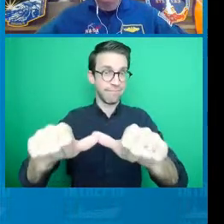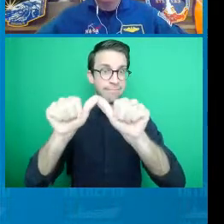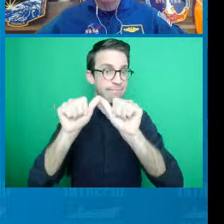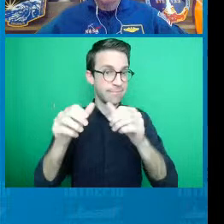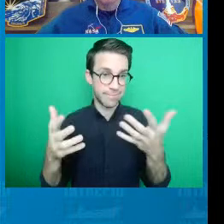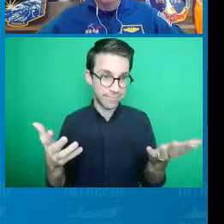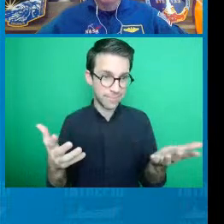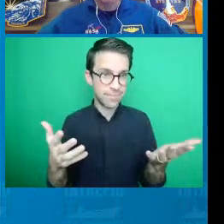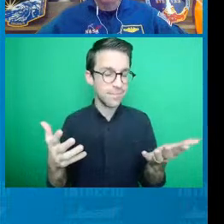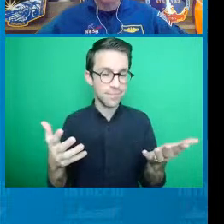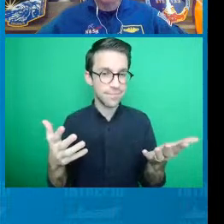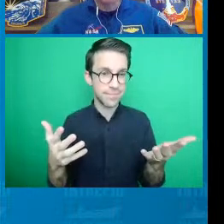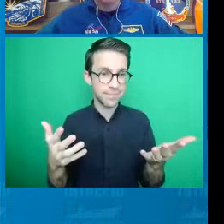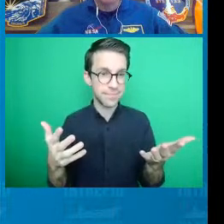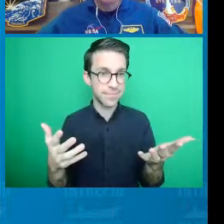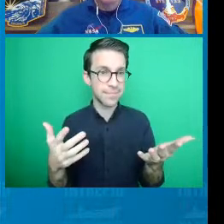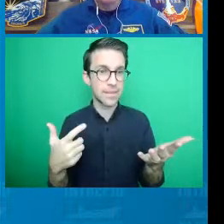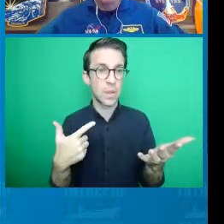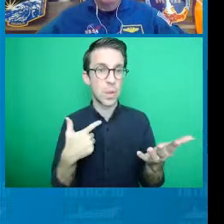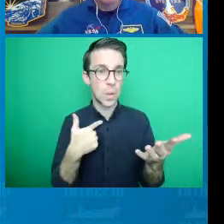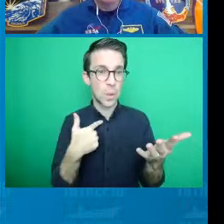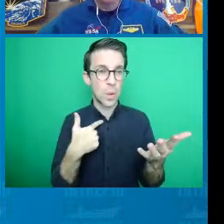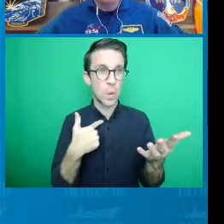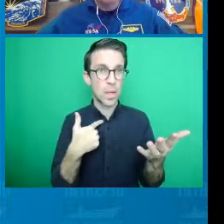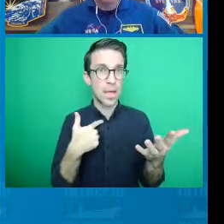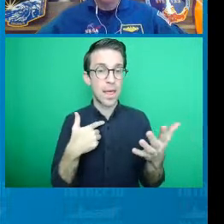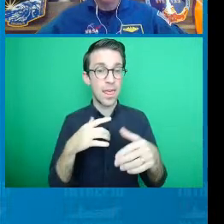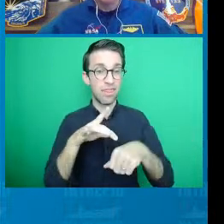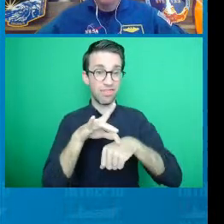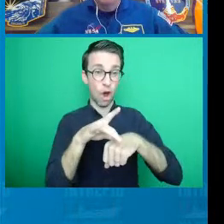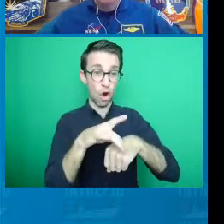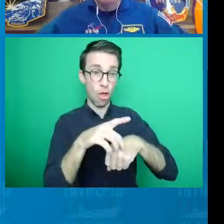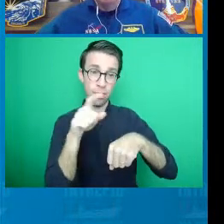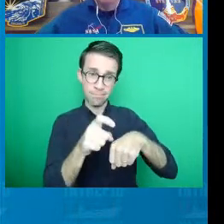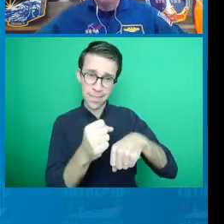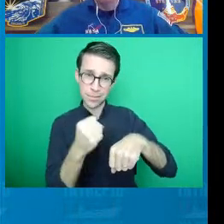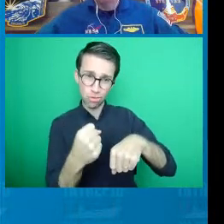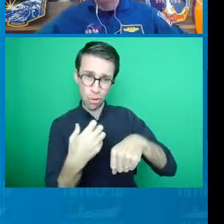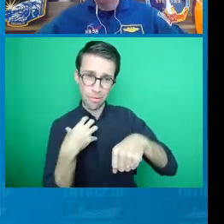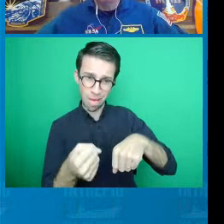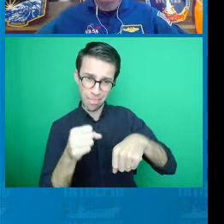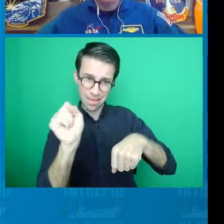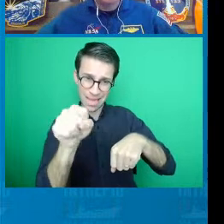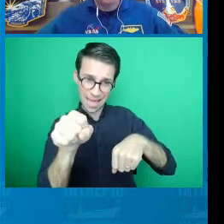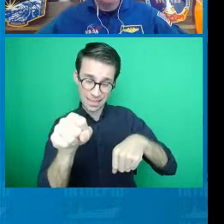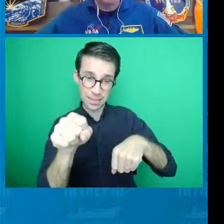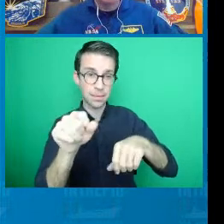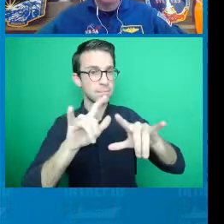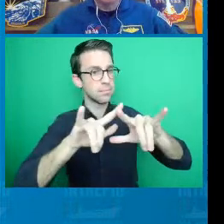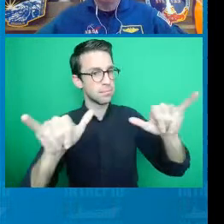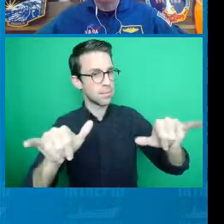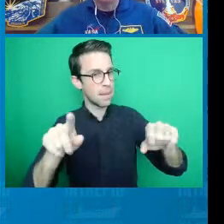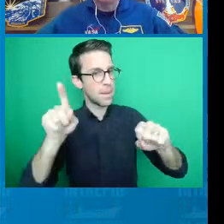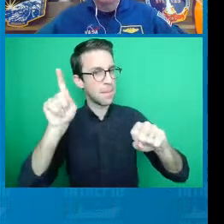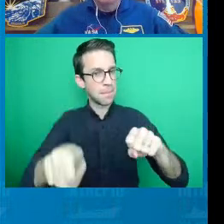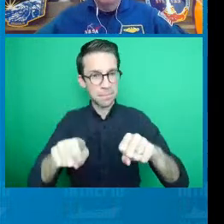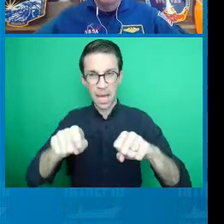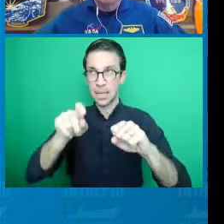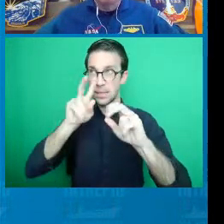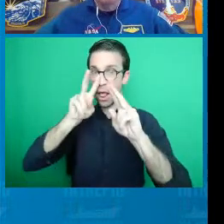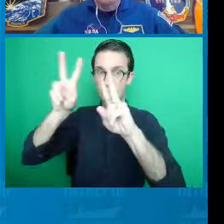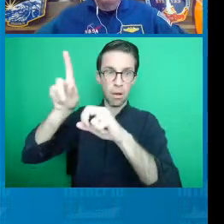we need to keep the Earth as strong and healthy as possible, but we also need to be reaching out and looking